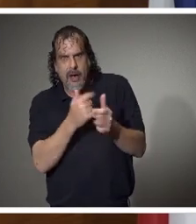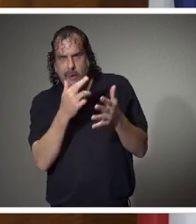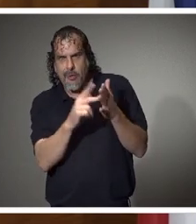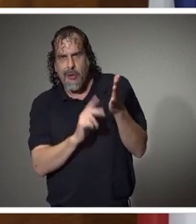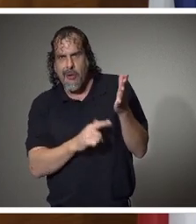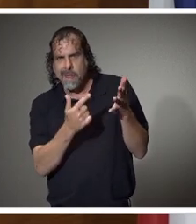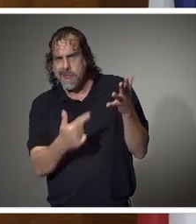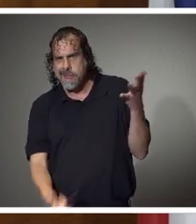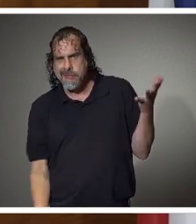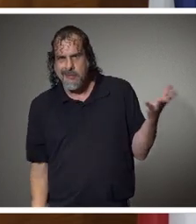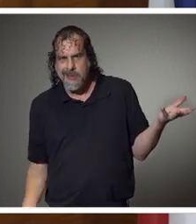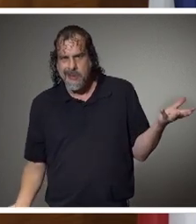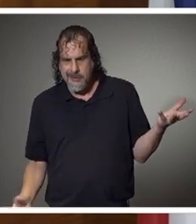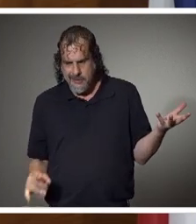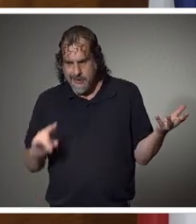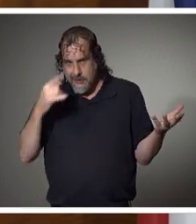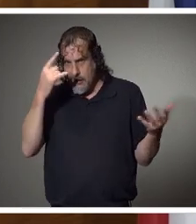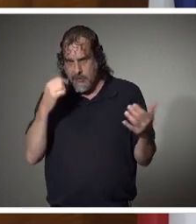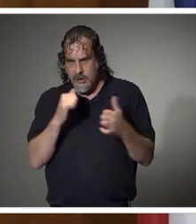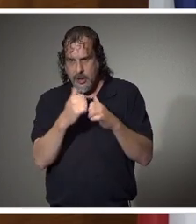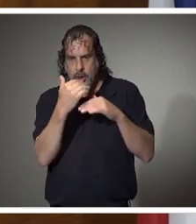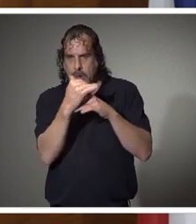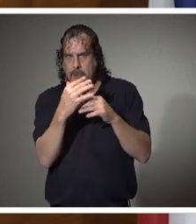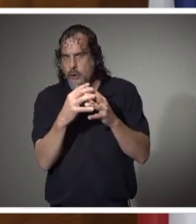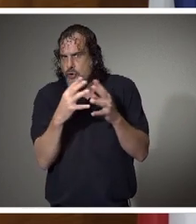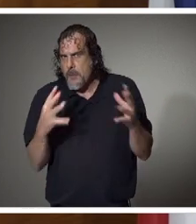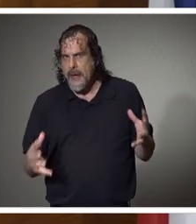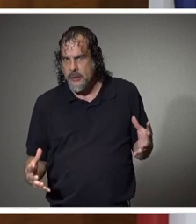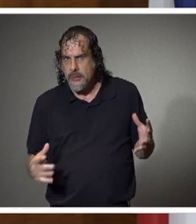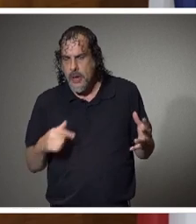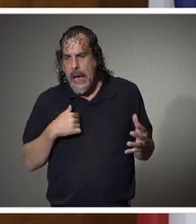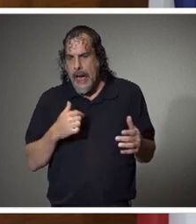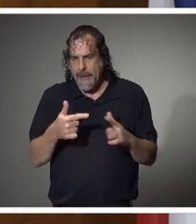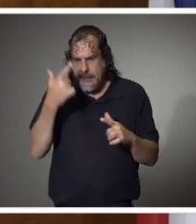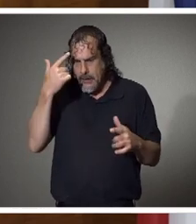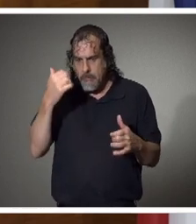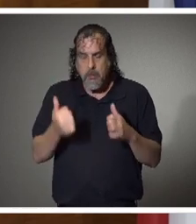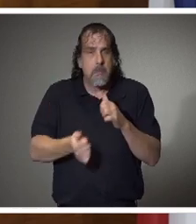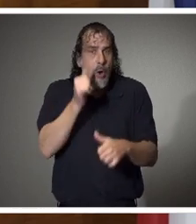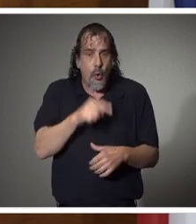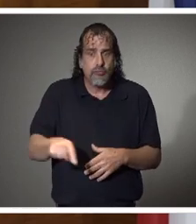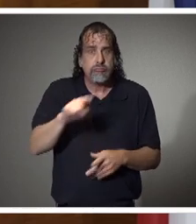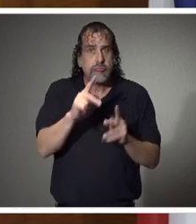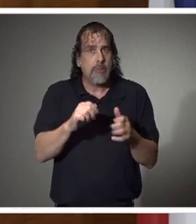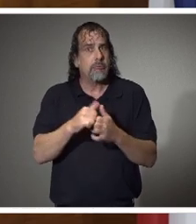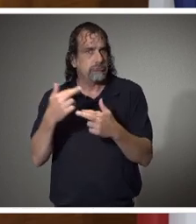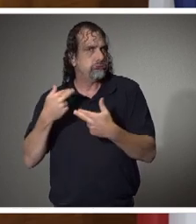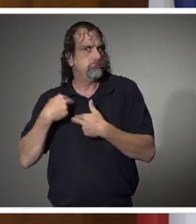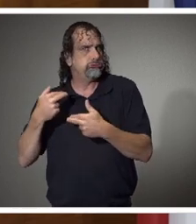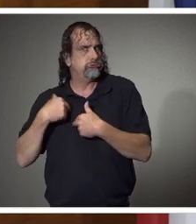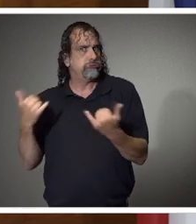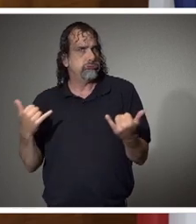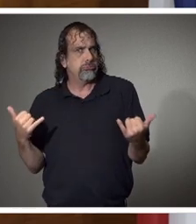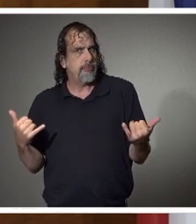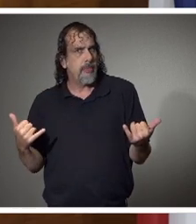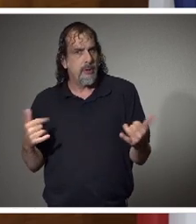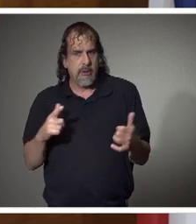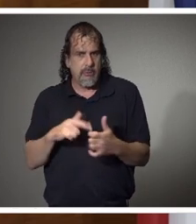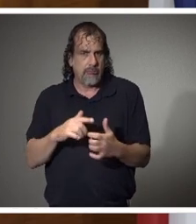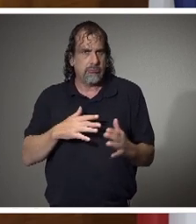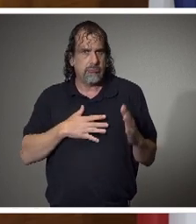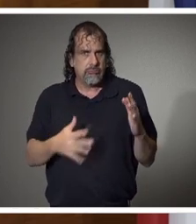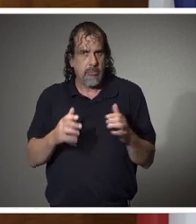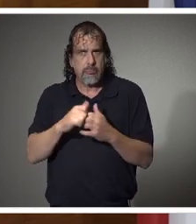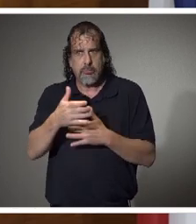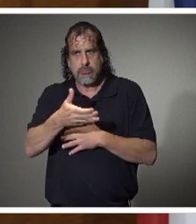I do believe that the vast majority of Mississippians are being responsible. They're not only willing and able to